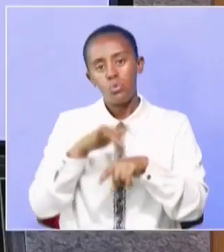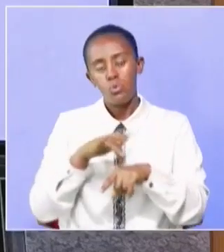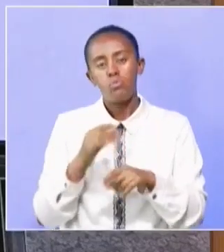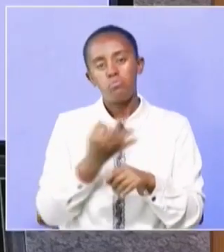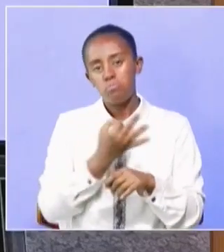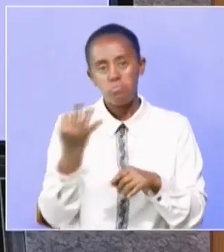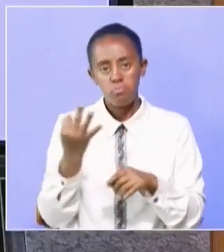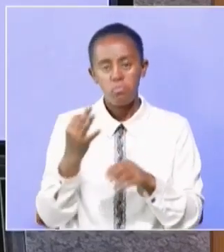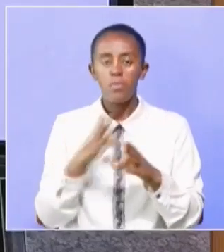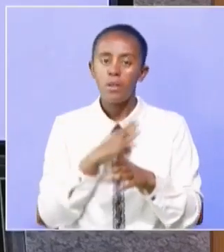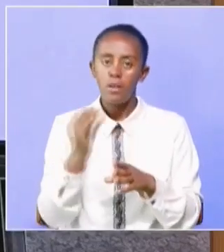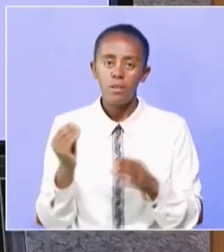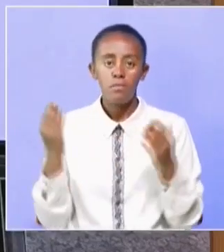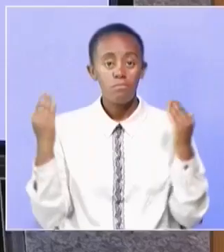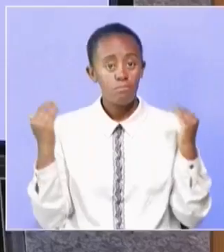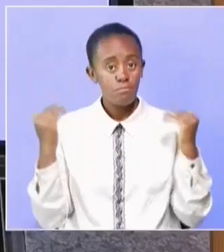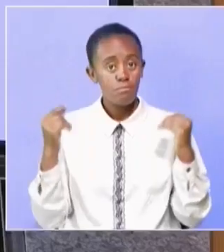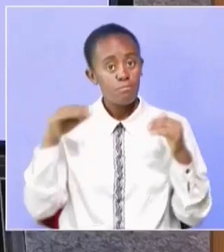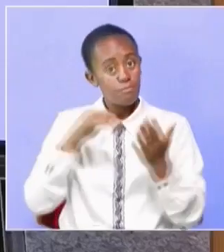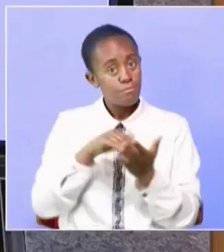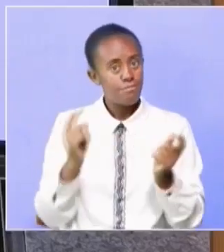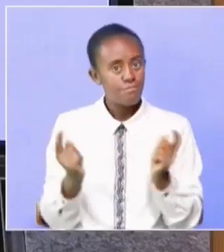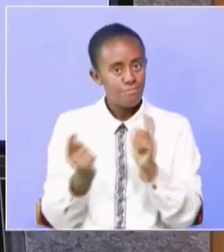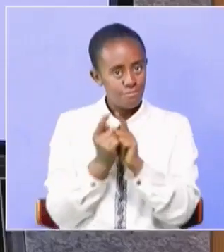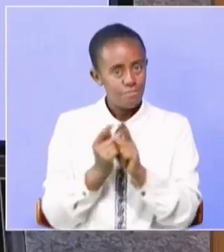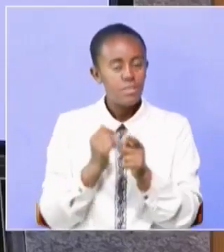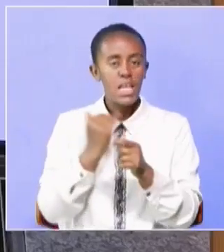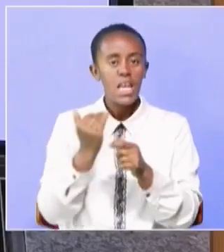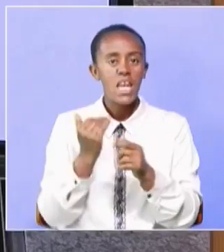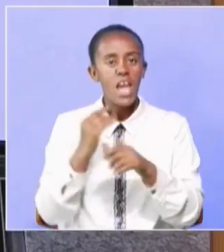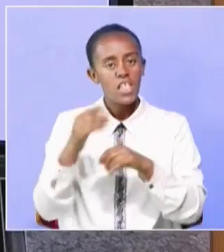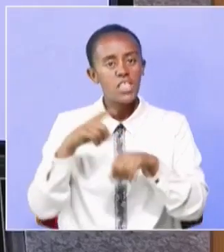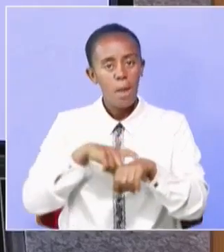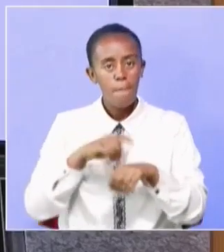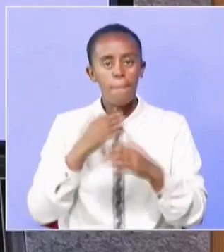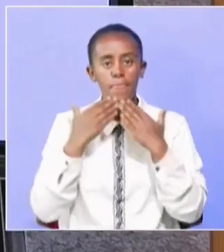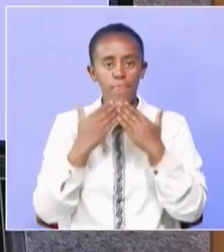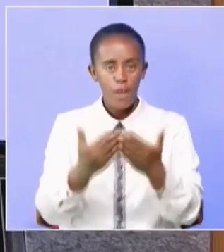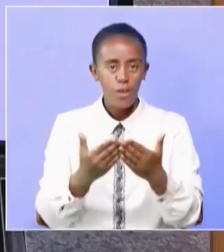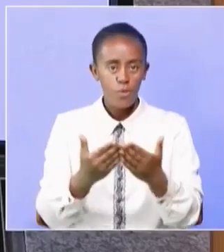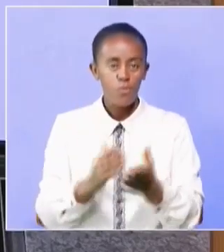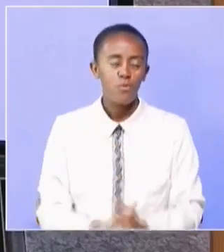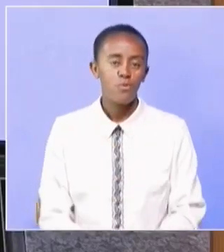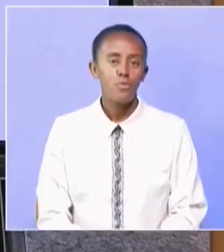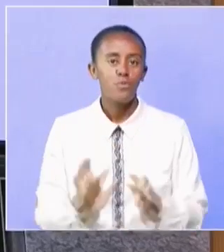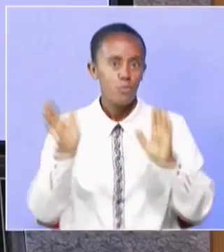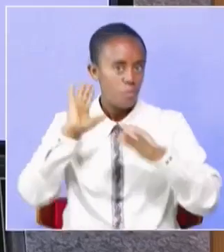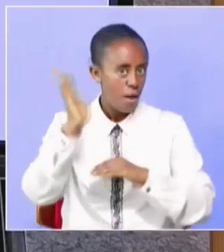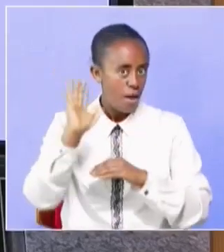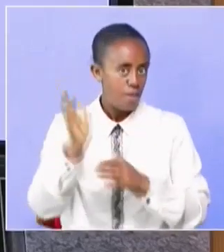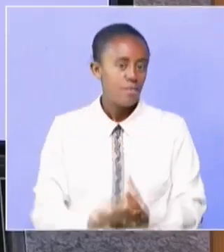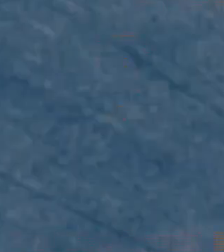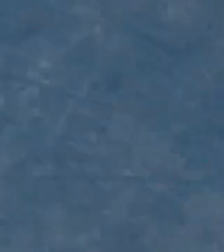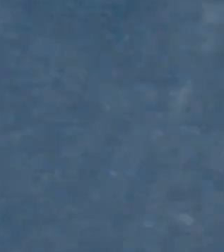well. And I hope to see you again next time, and thank you all for joining us. Goodbye.